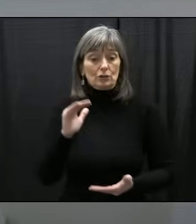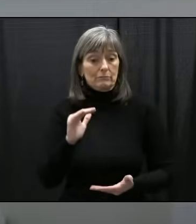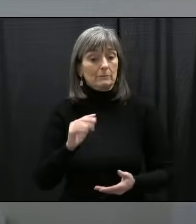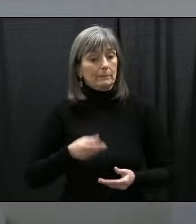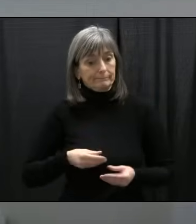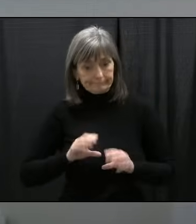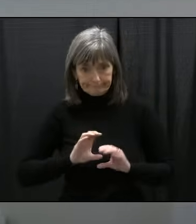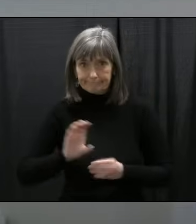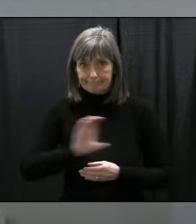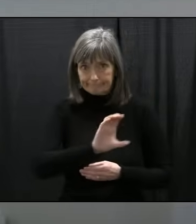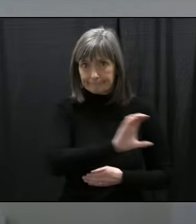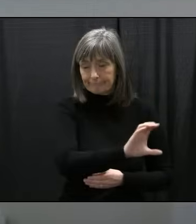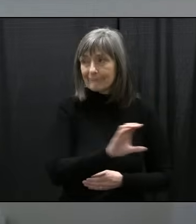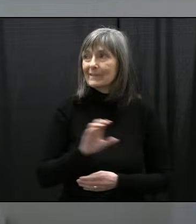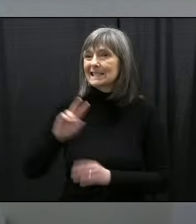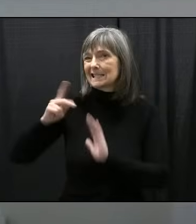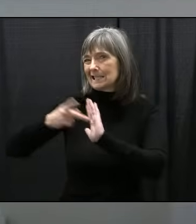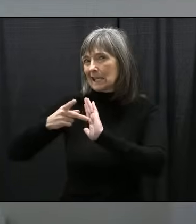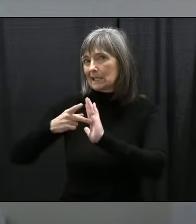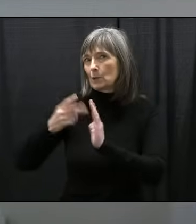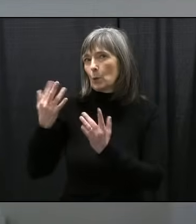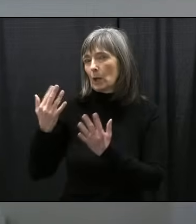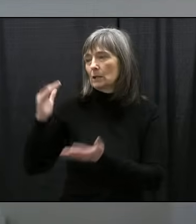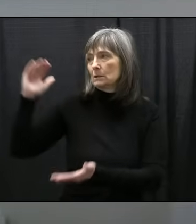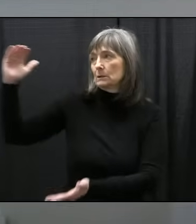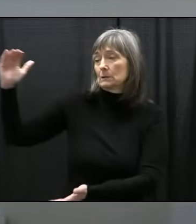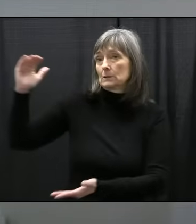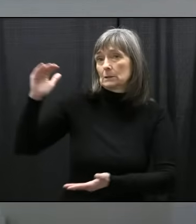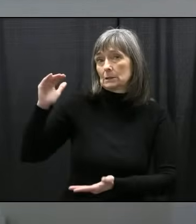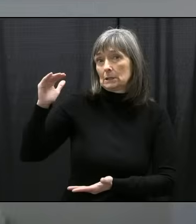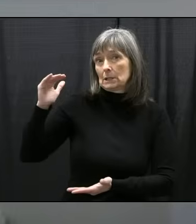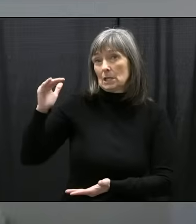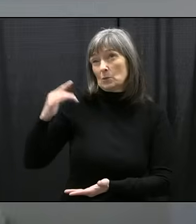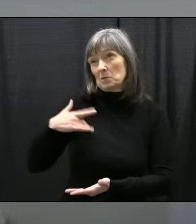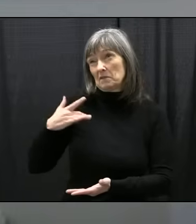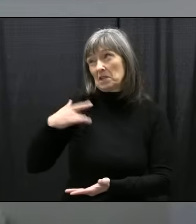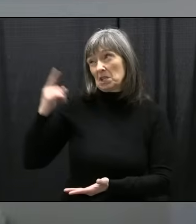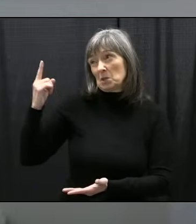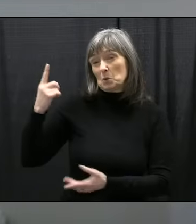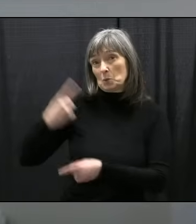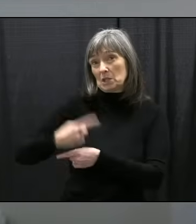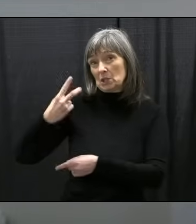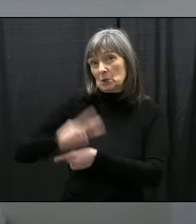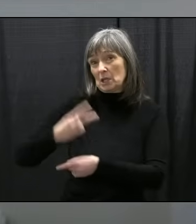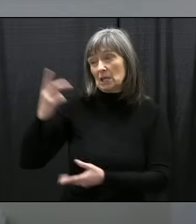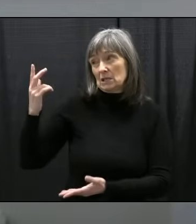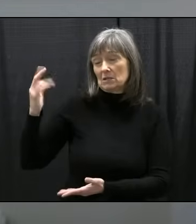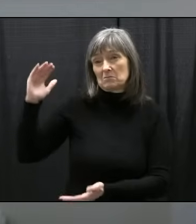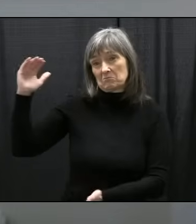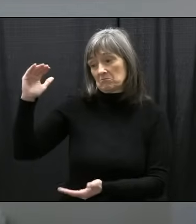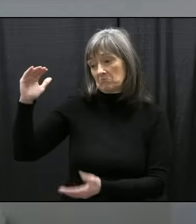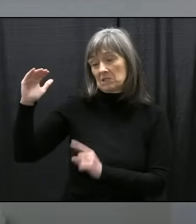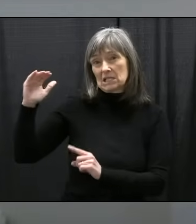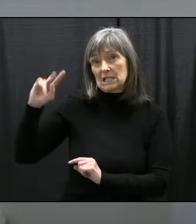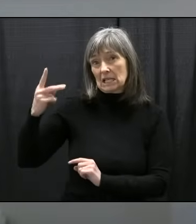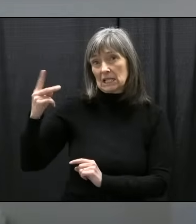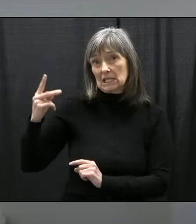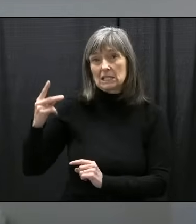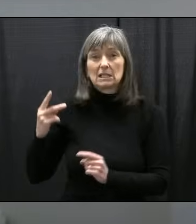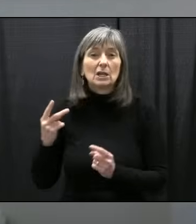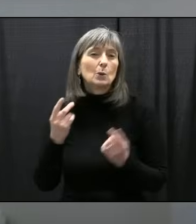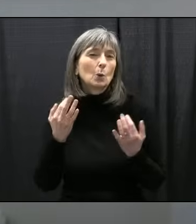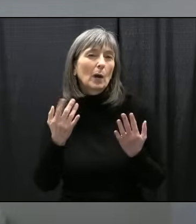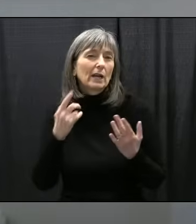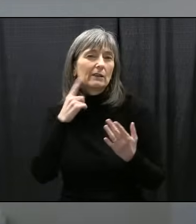coming. We anticipate, we haven't confirmed yet, sometime in the next couple of days. We're waiting for, if you like, a